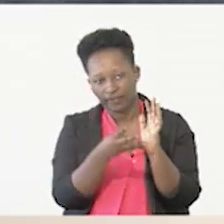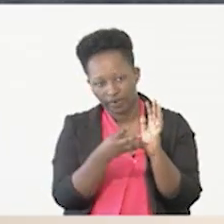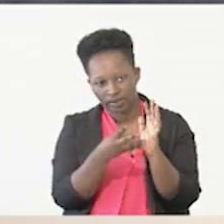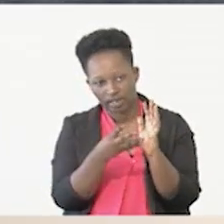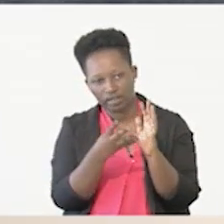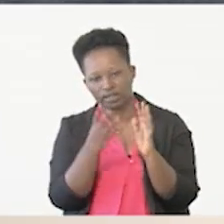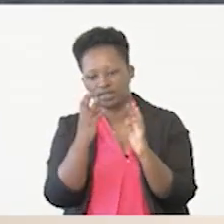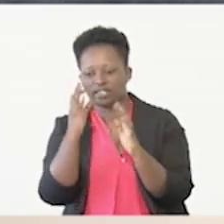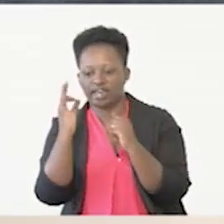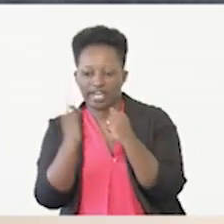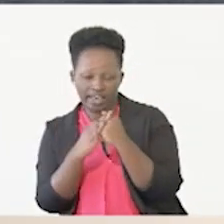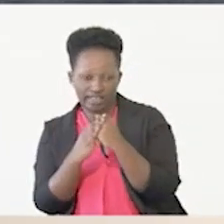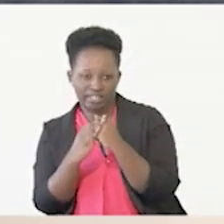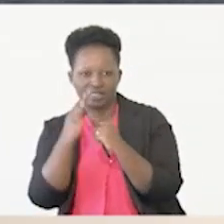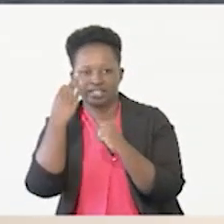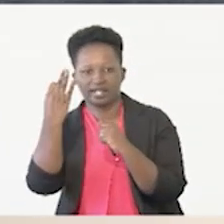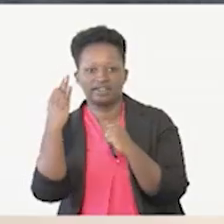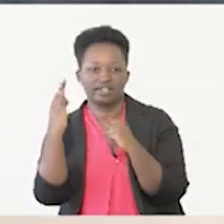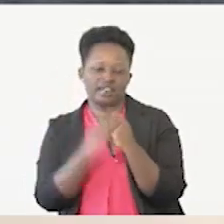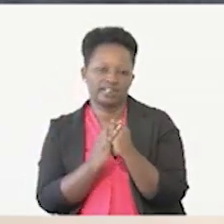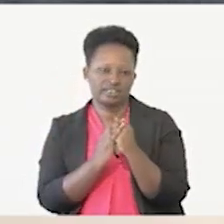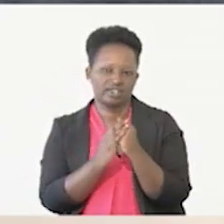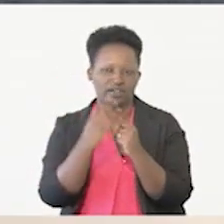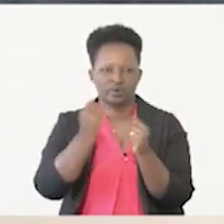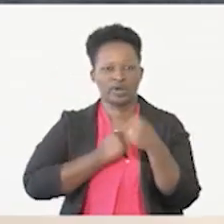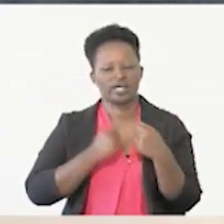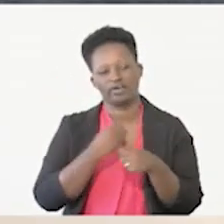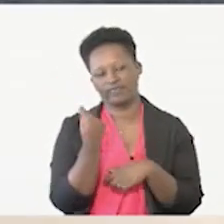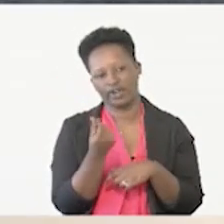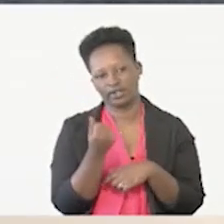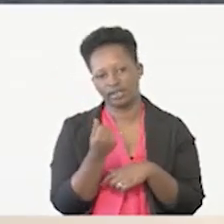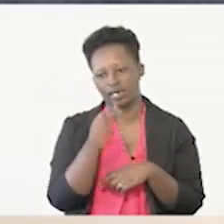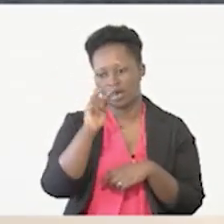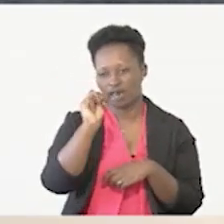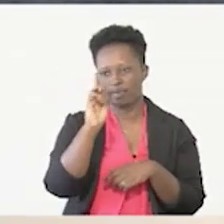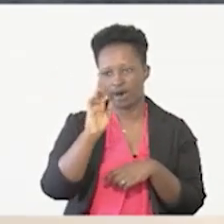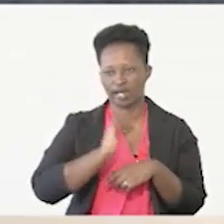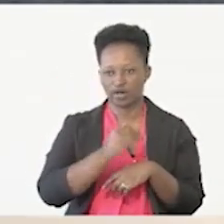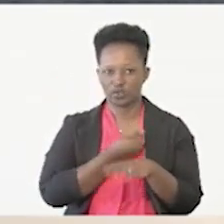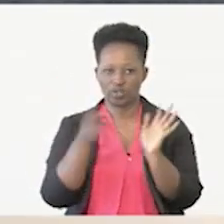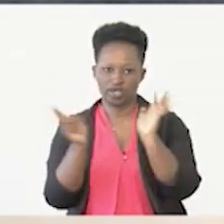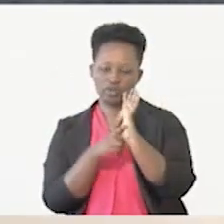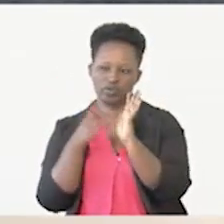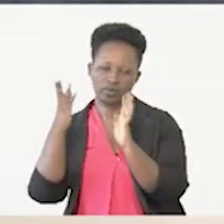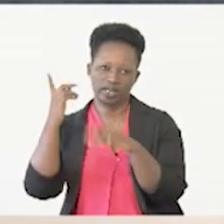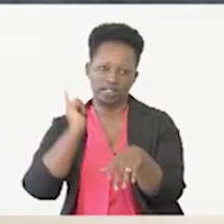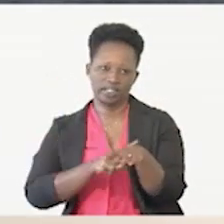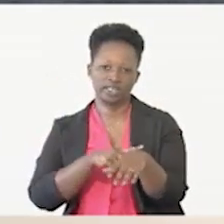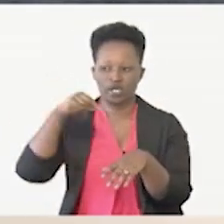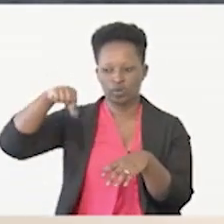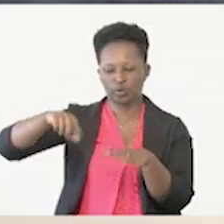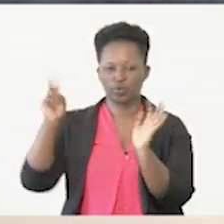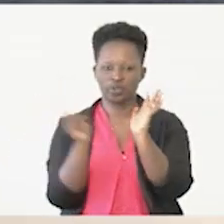4838. So that will be our marginal revenue when output is 20. So you must remember